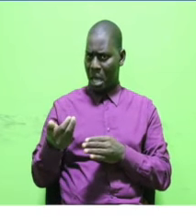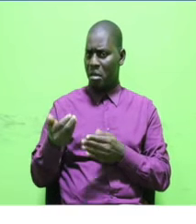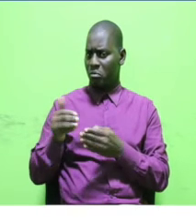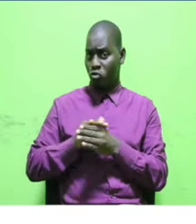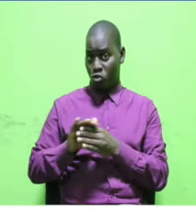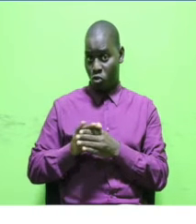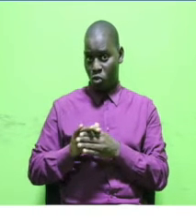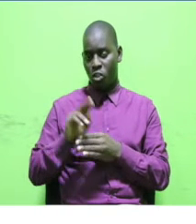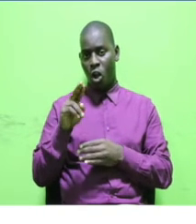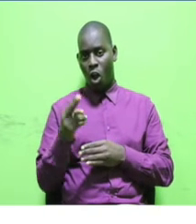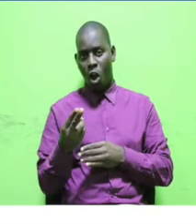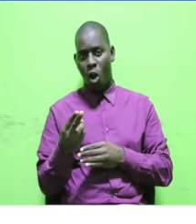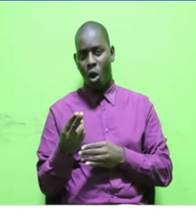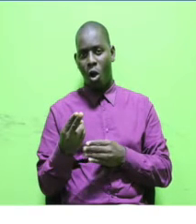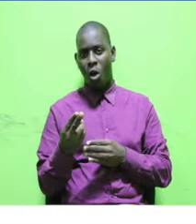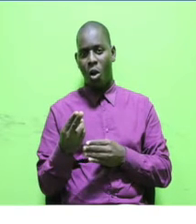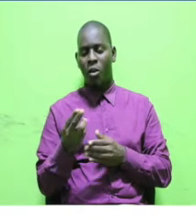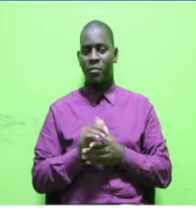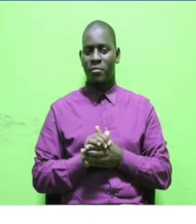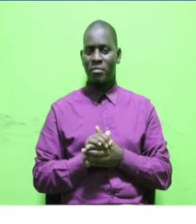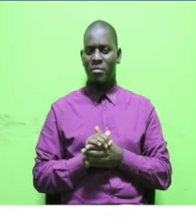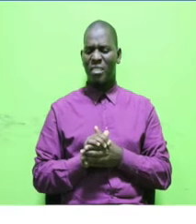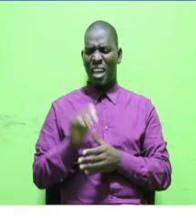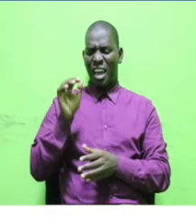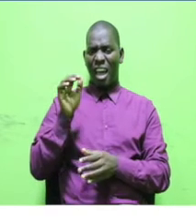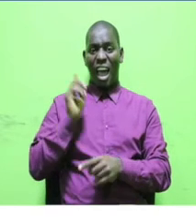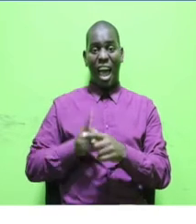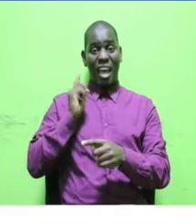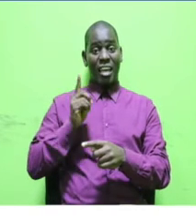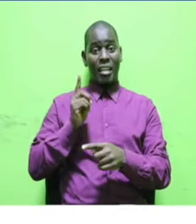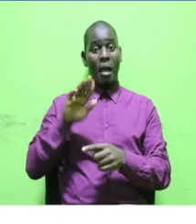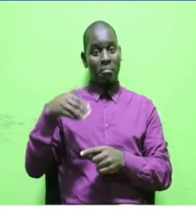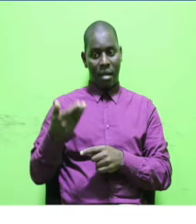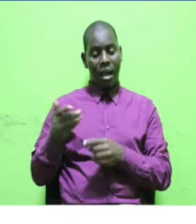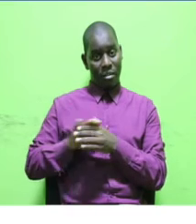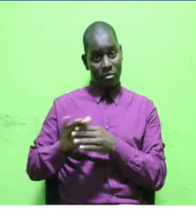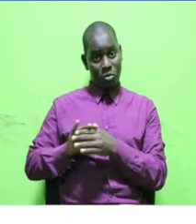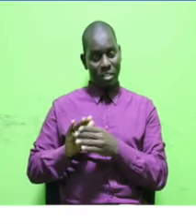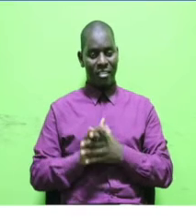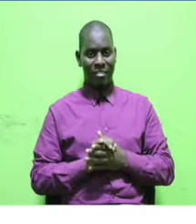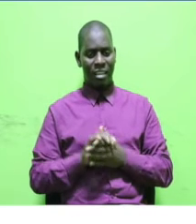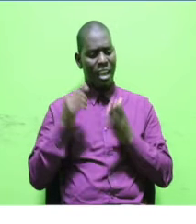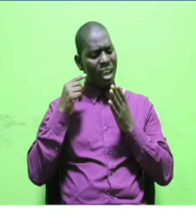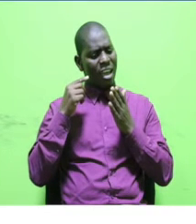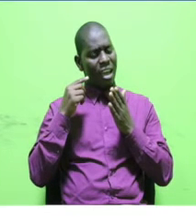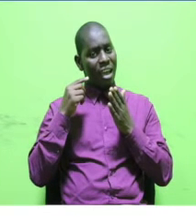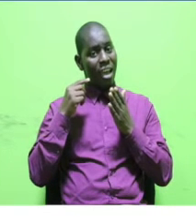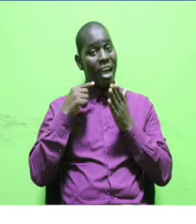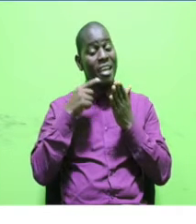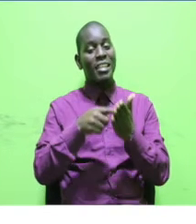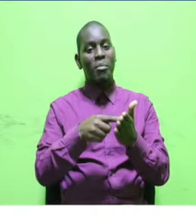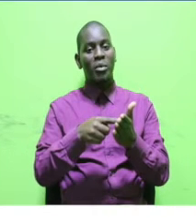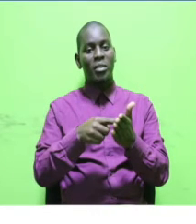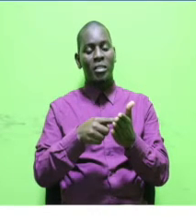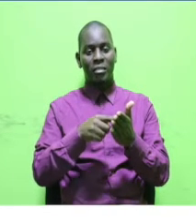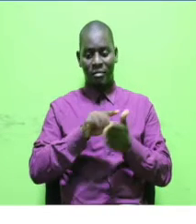use, or it is worthless, defective, and of no use. Examples include